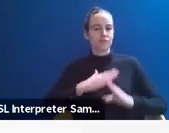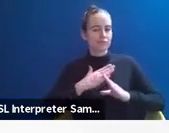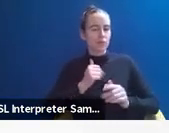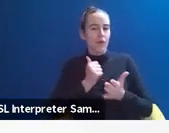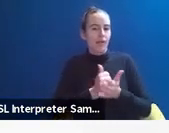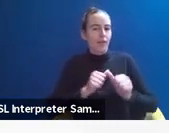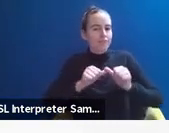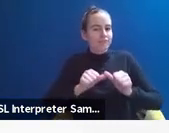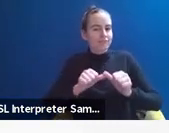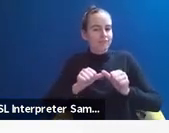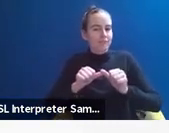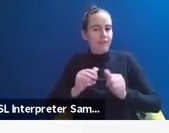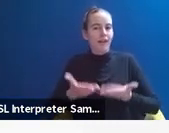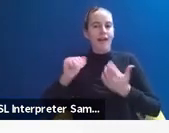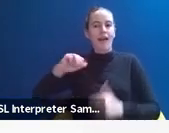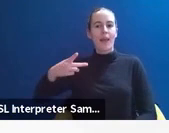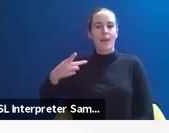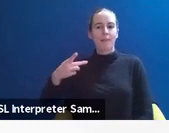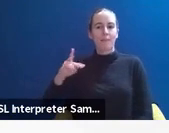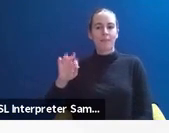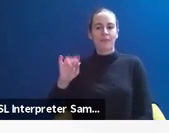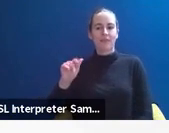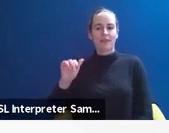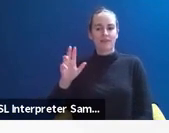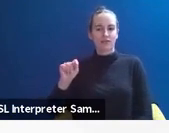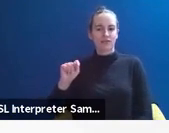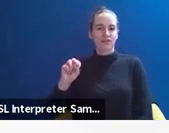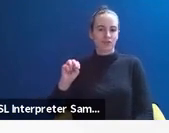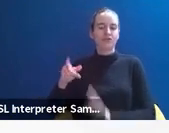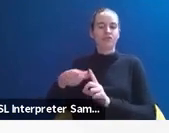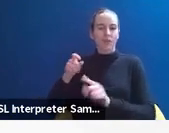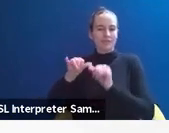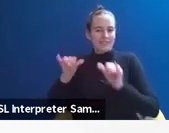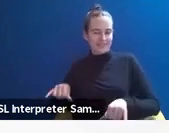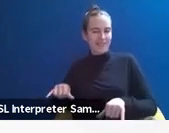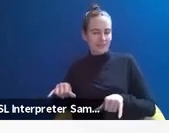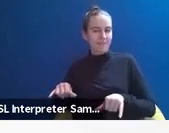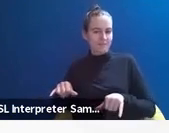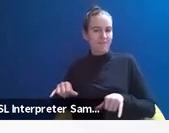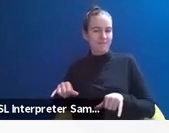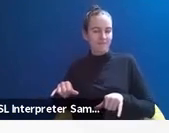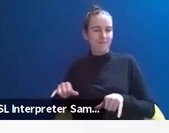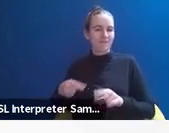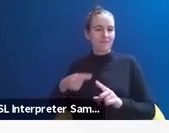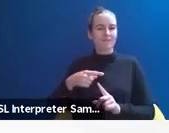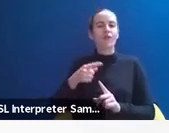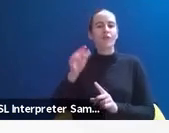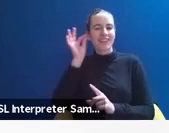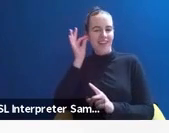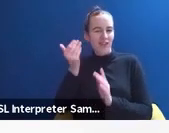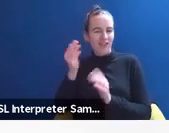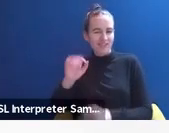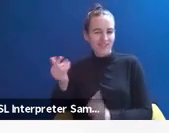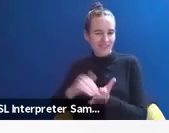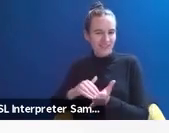the amplification of the system provided by those cells that Dr. Gaffney was mentioning, the outer hair cells.